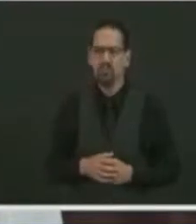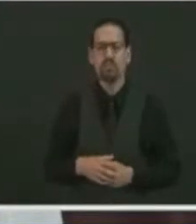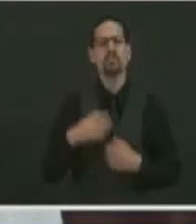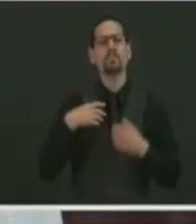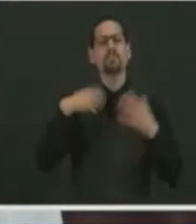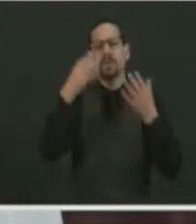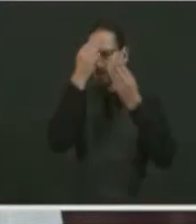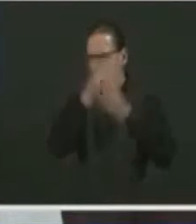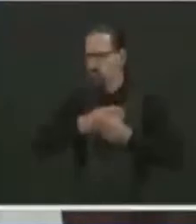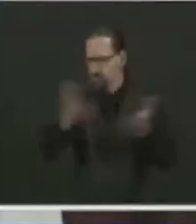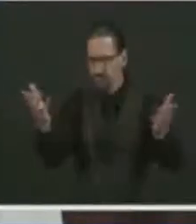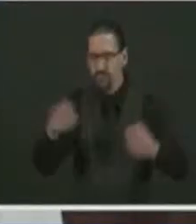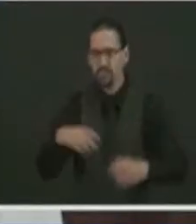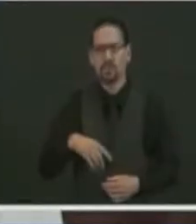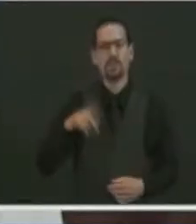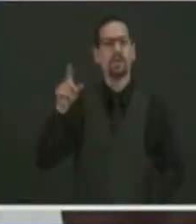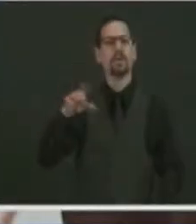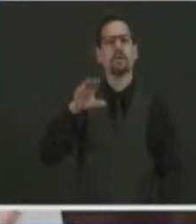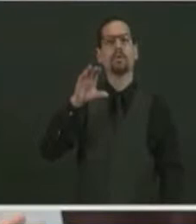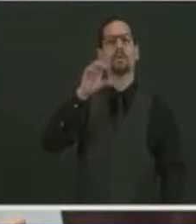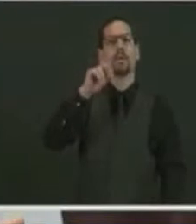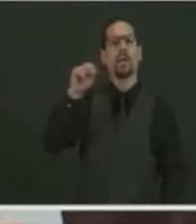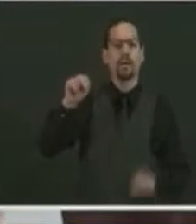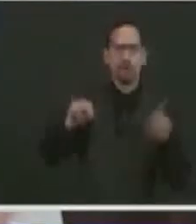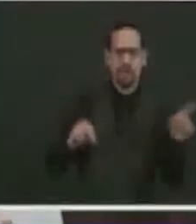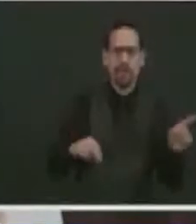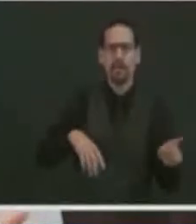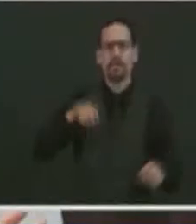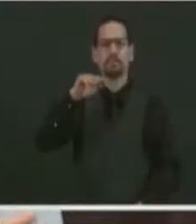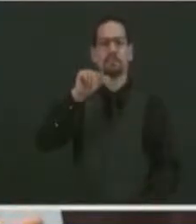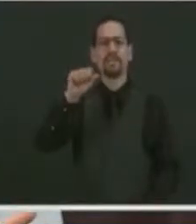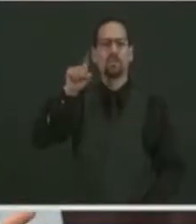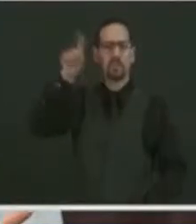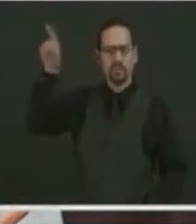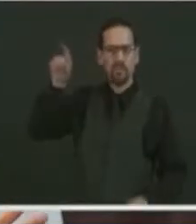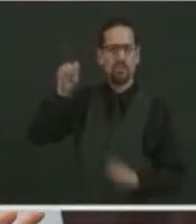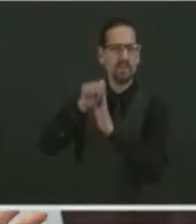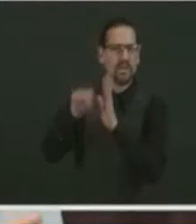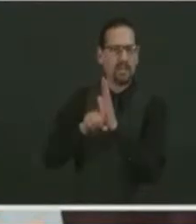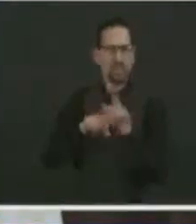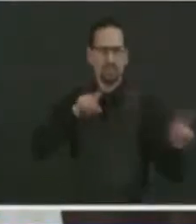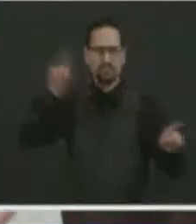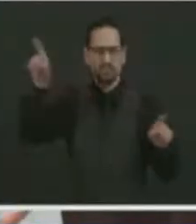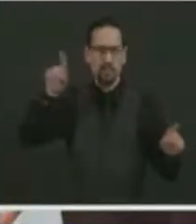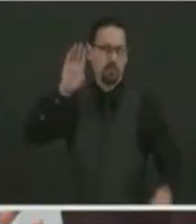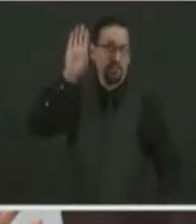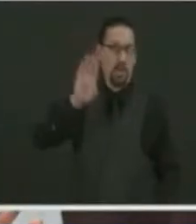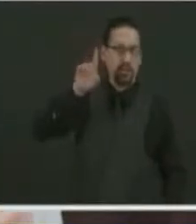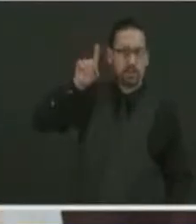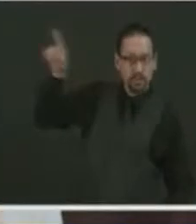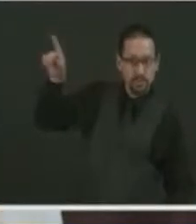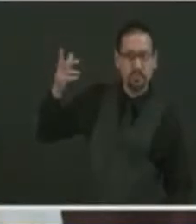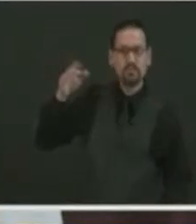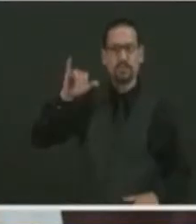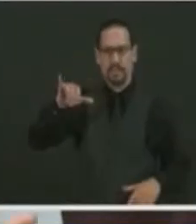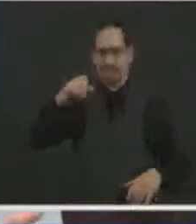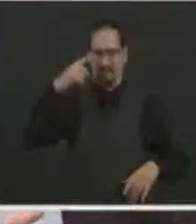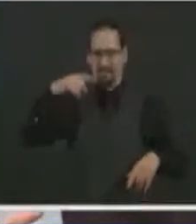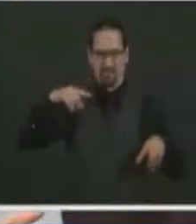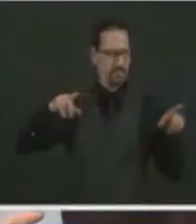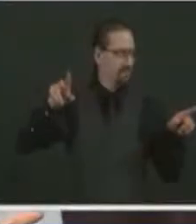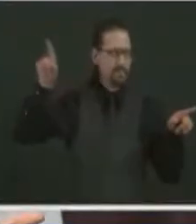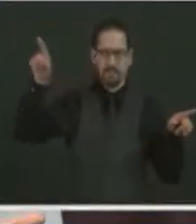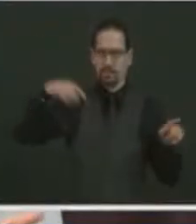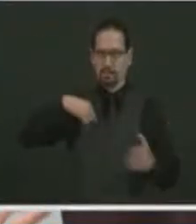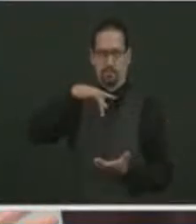neighbors. As I said, every decision I'm making is not without difficulty or critics. And